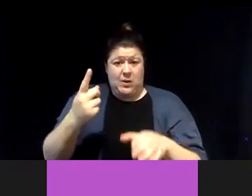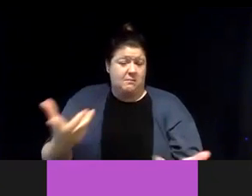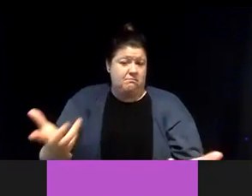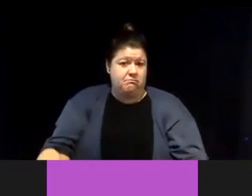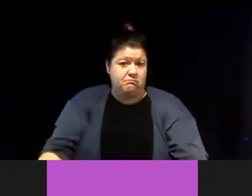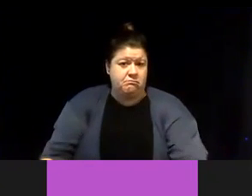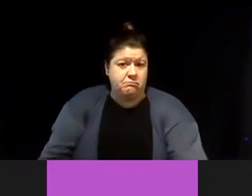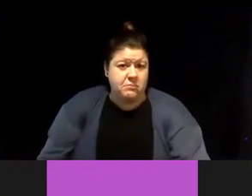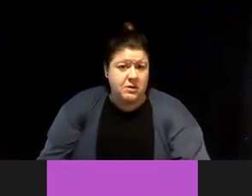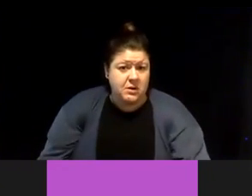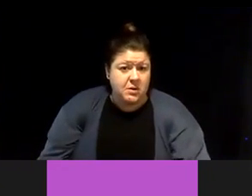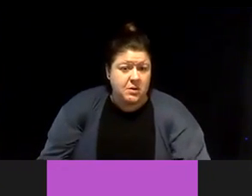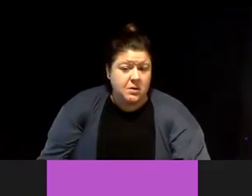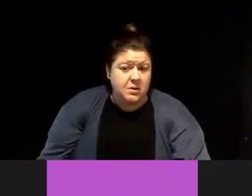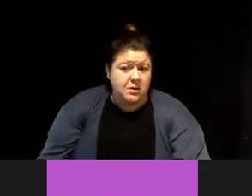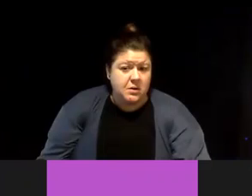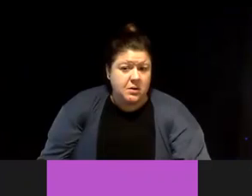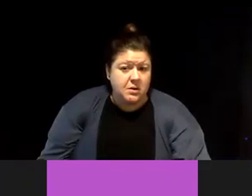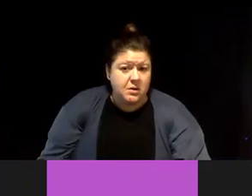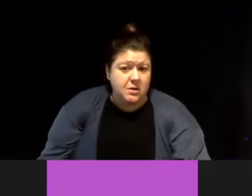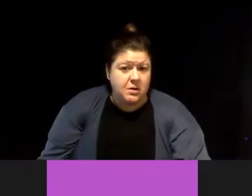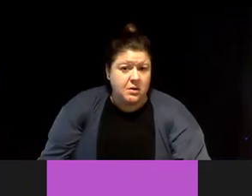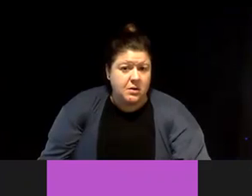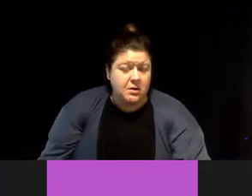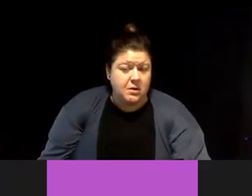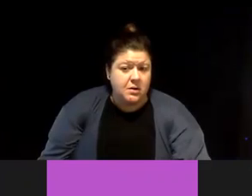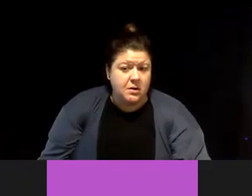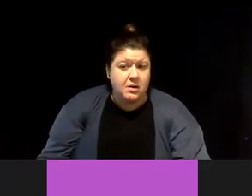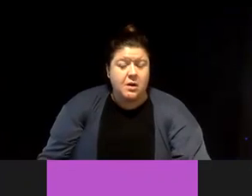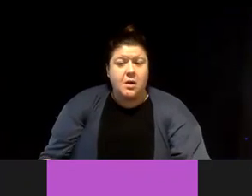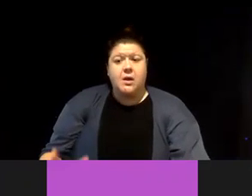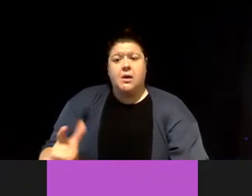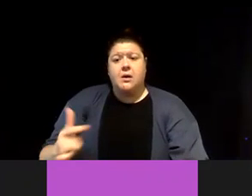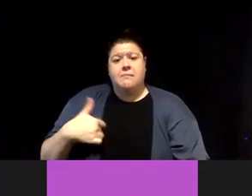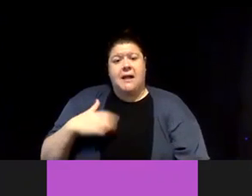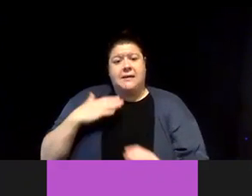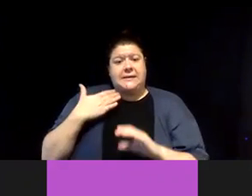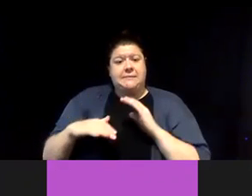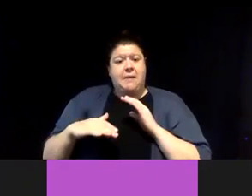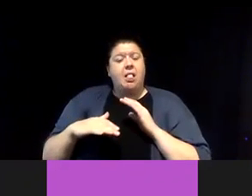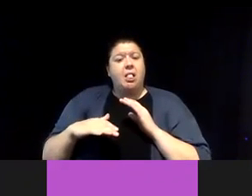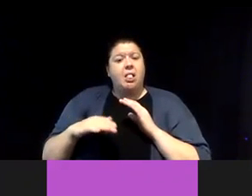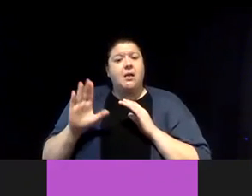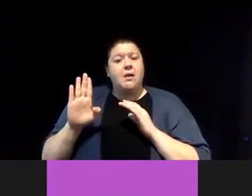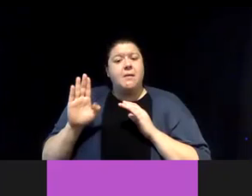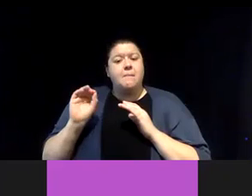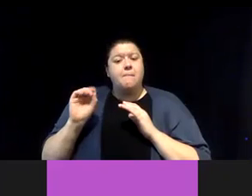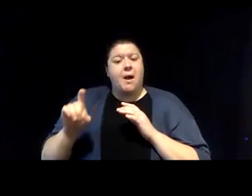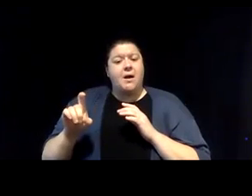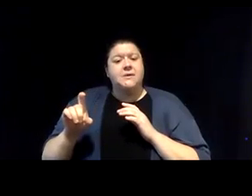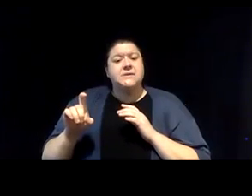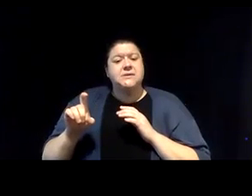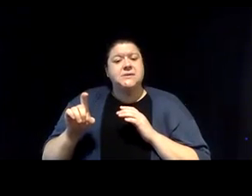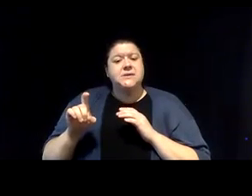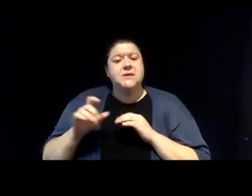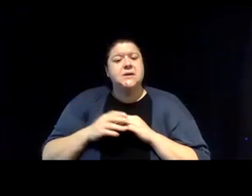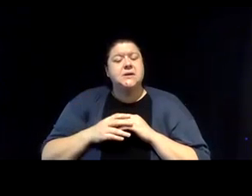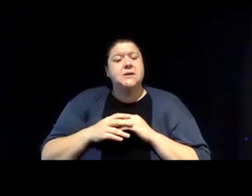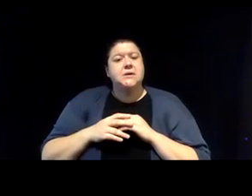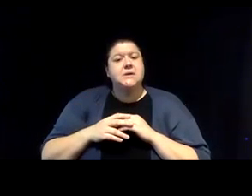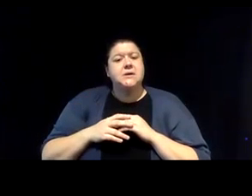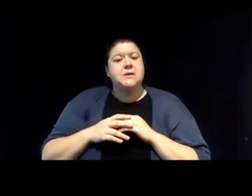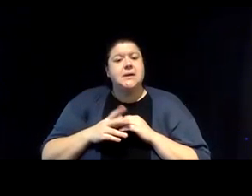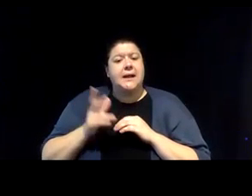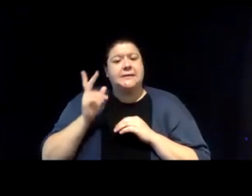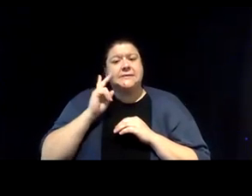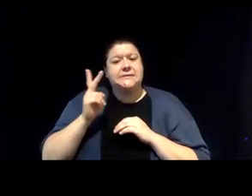what I have in my email inbox is this email, and where there are